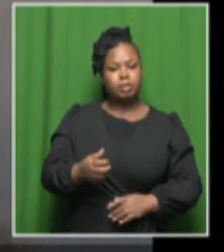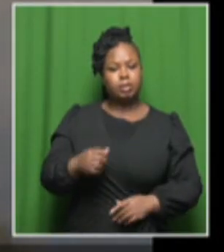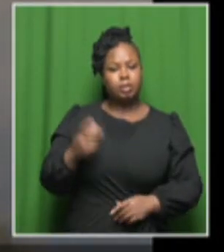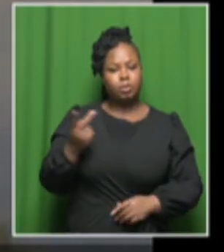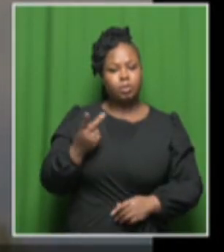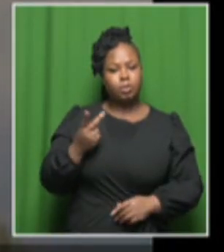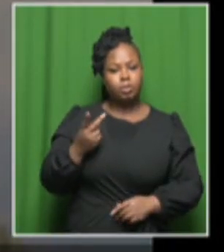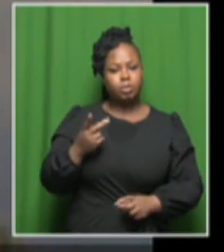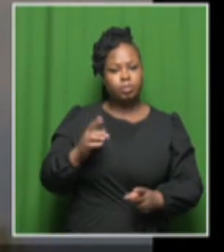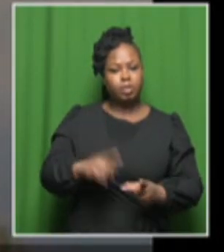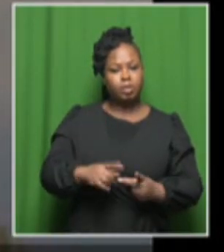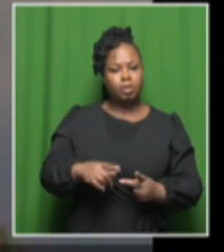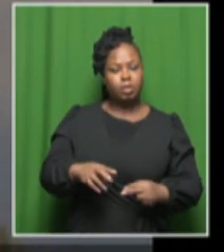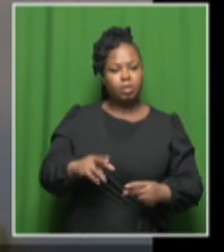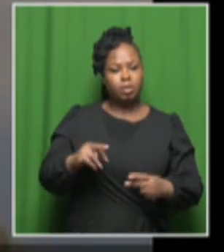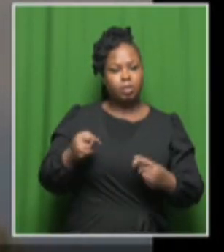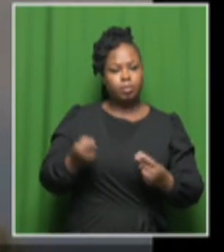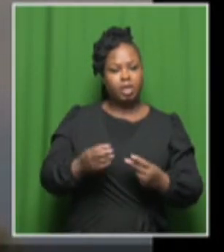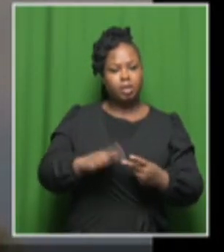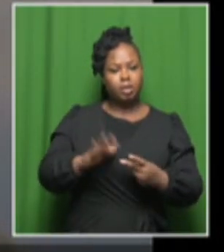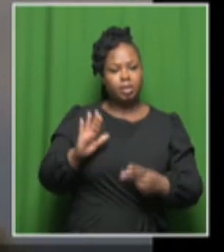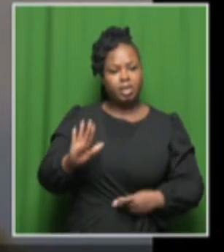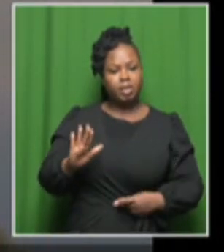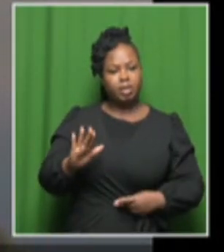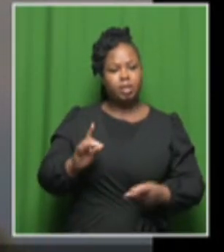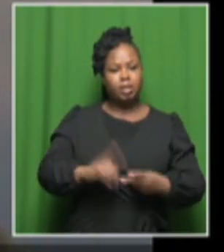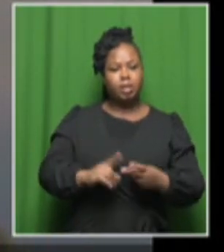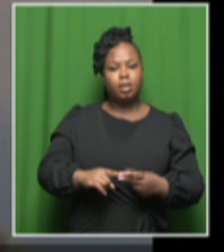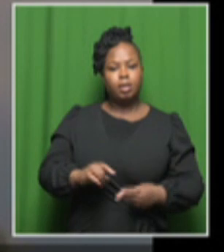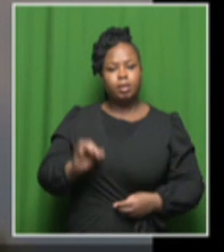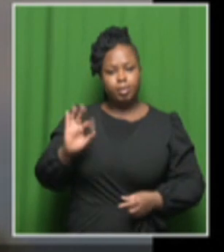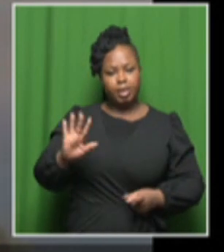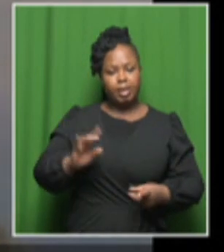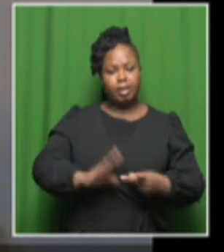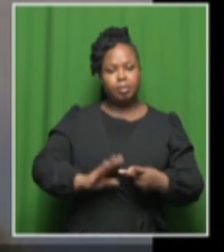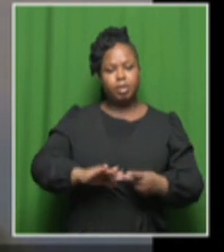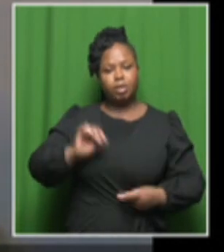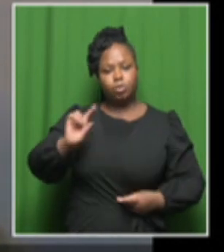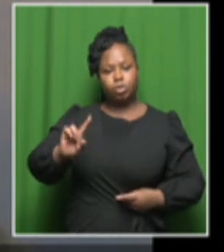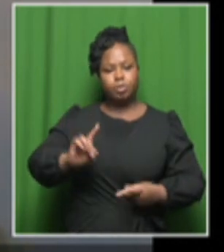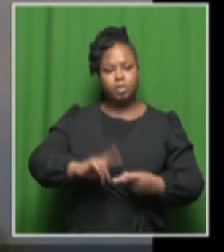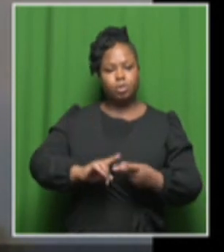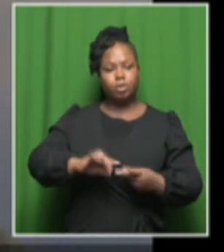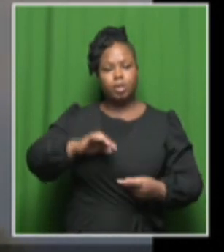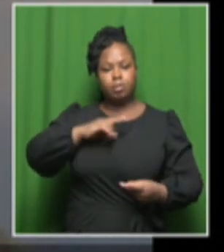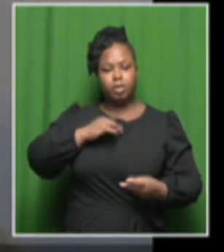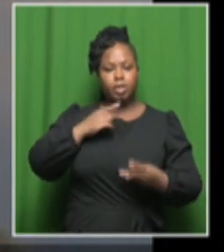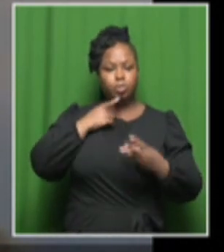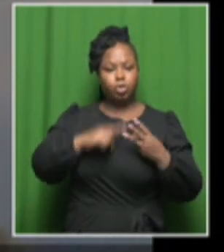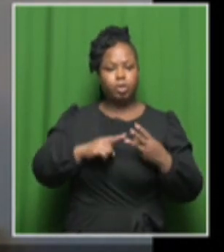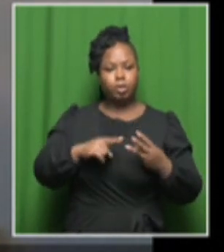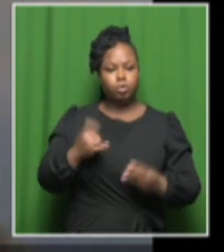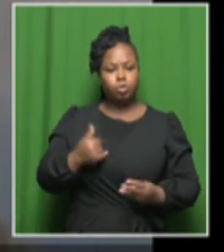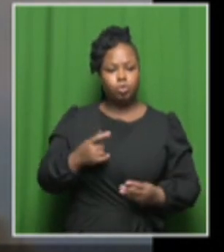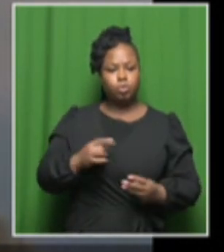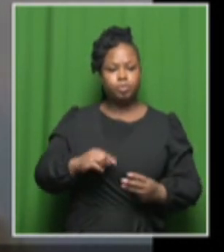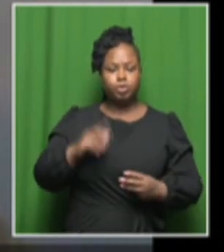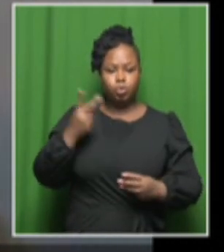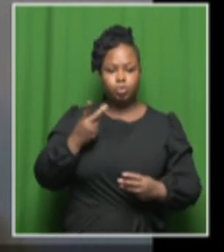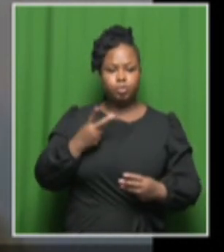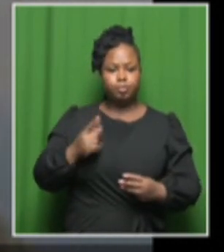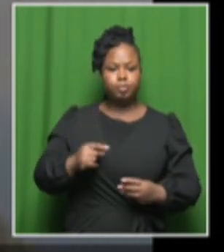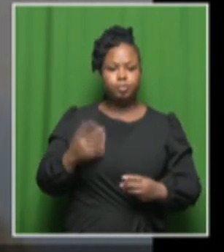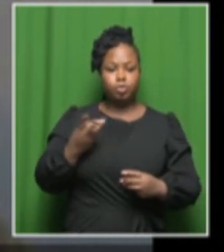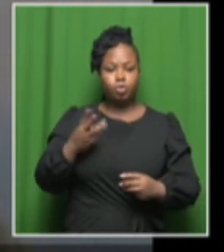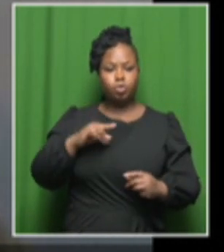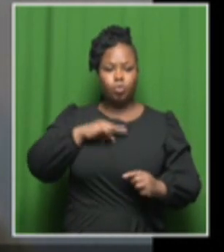for the so-called nationalization, would allow the president to appoint the full set of directors from the Reserve Bank. So he was opposed to that, and that never happened.